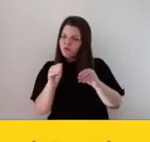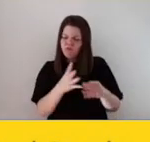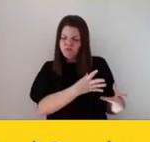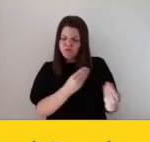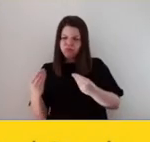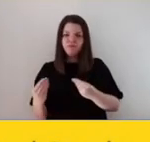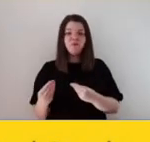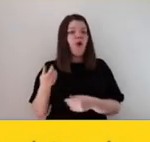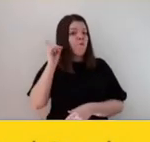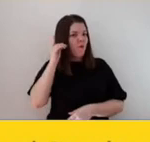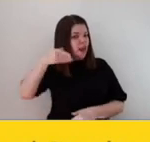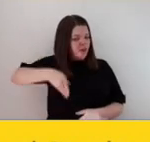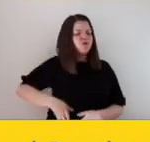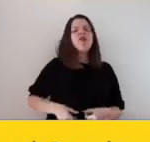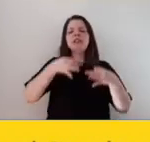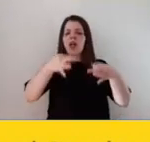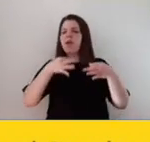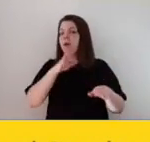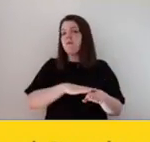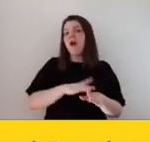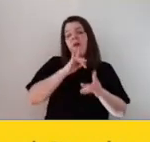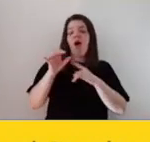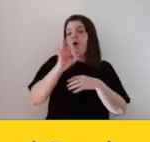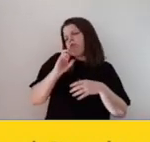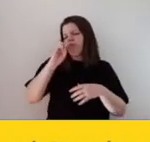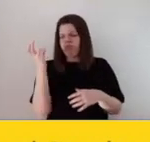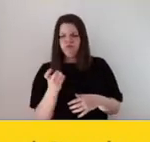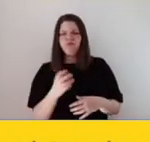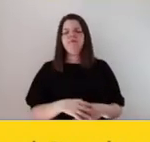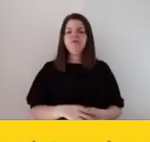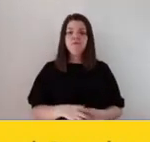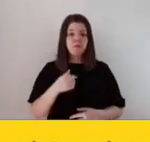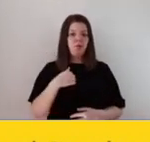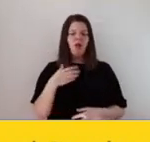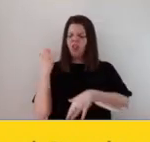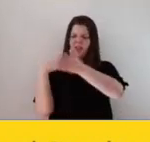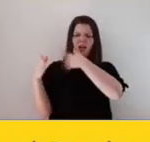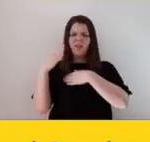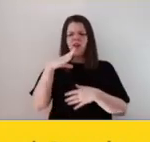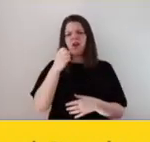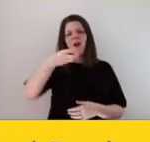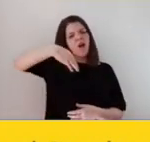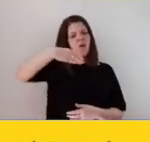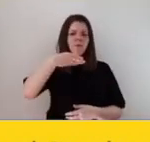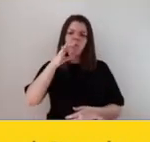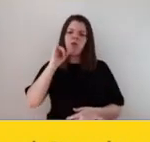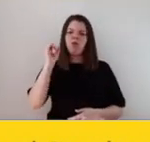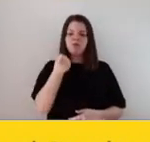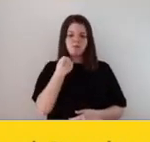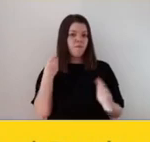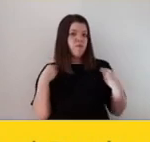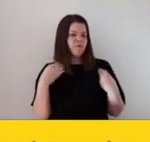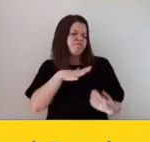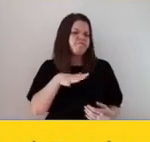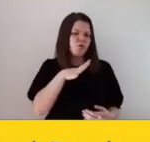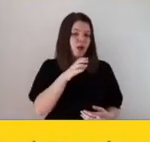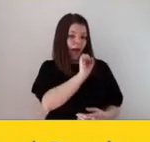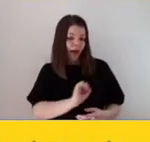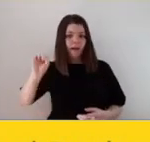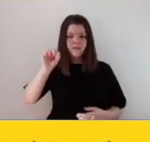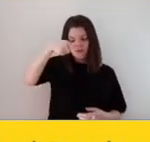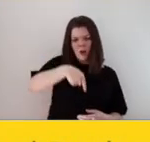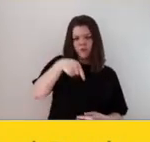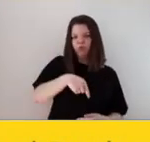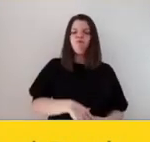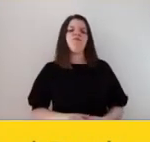My life is mobile, thinking mobile, go everywhere with my mobile, and most of the times call with my mobile. I